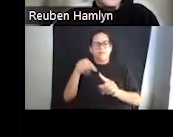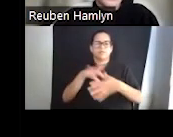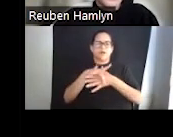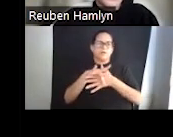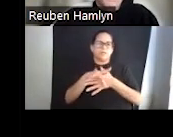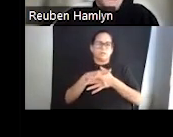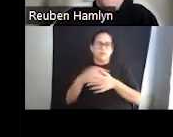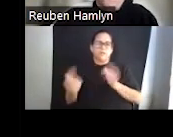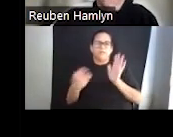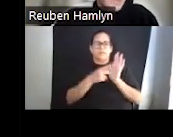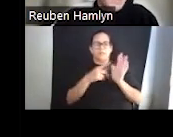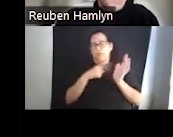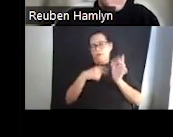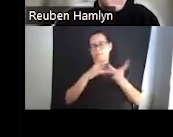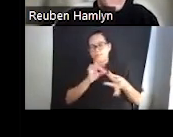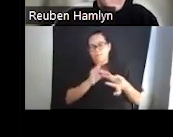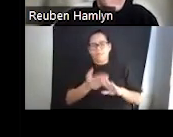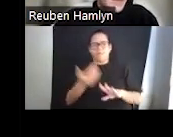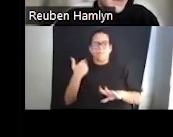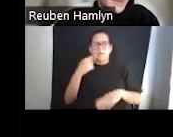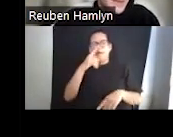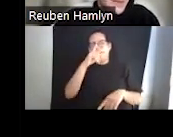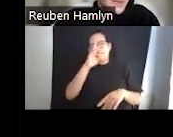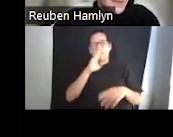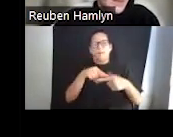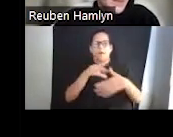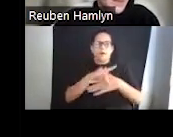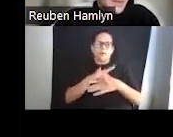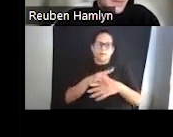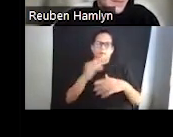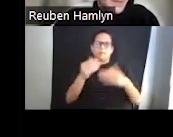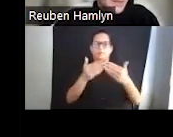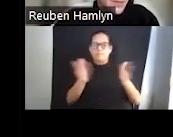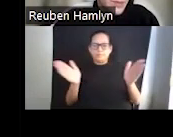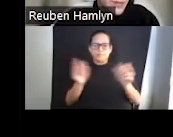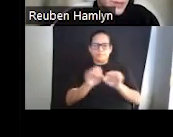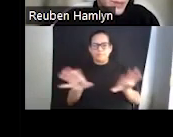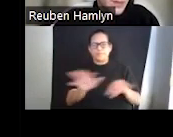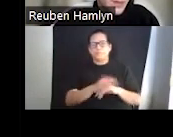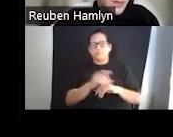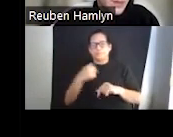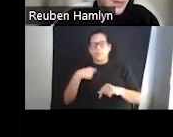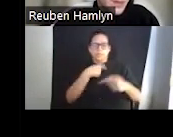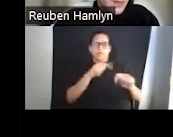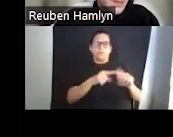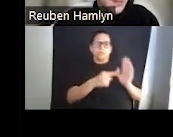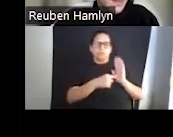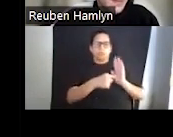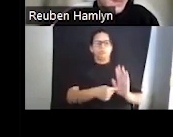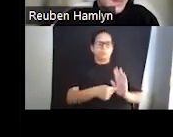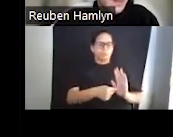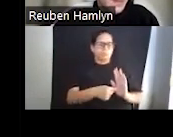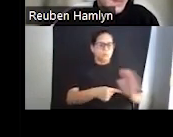is, goes back to what I was talking about before about context and the genre. Like, are we trying to portray that something